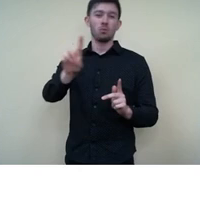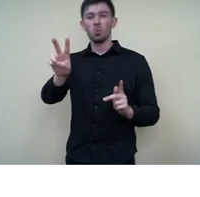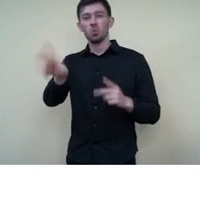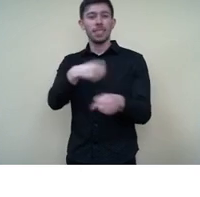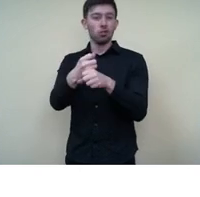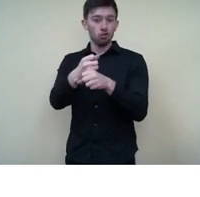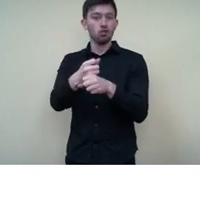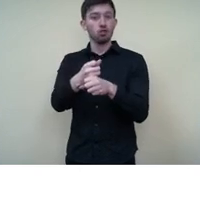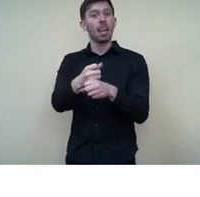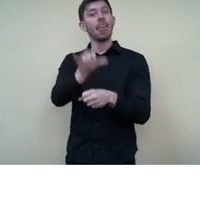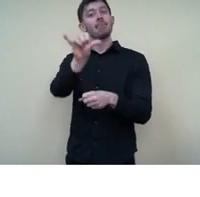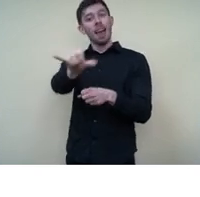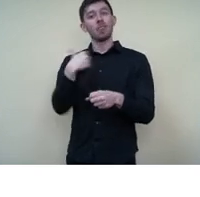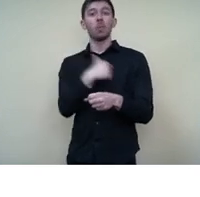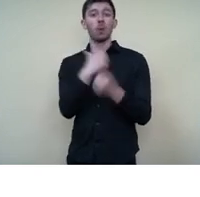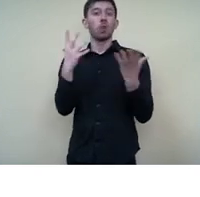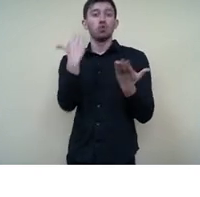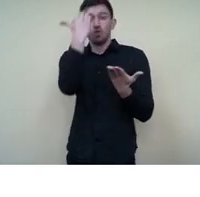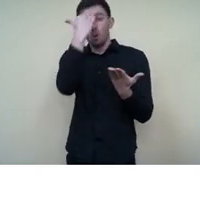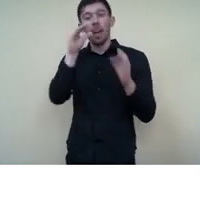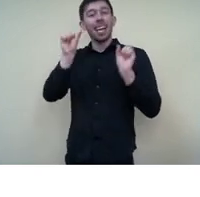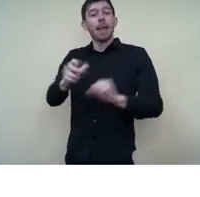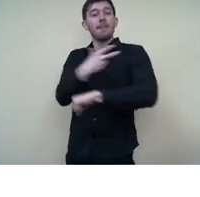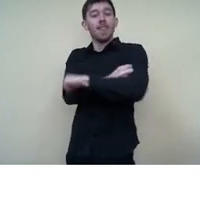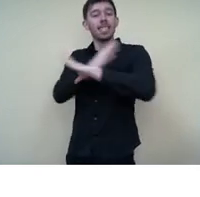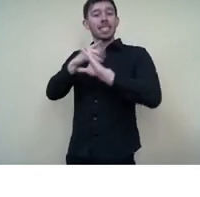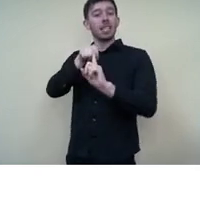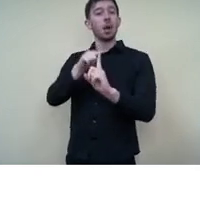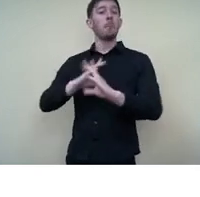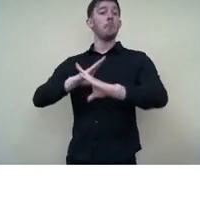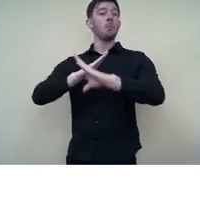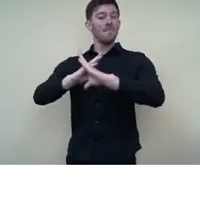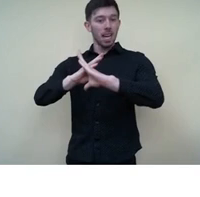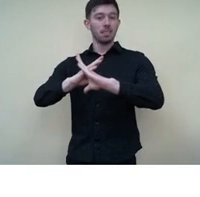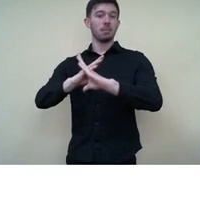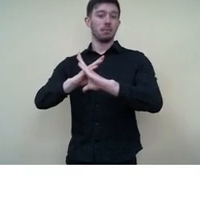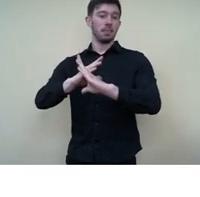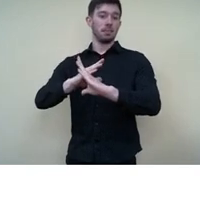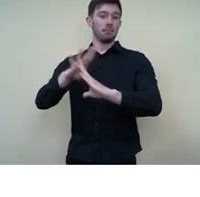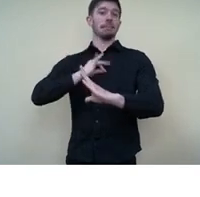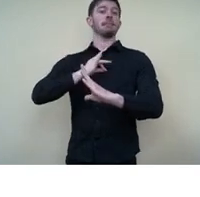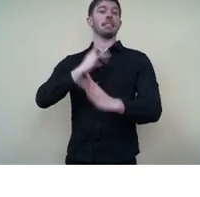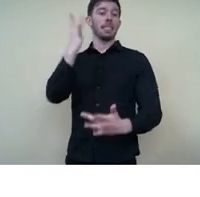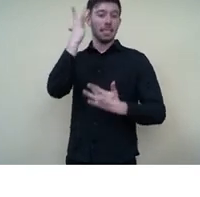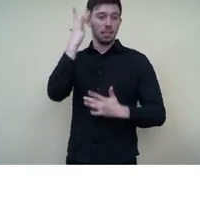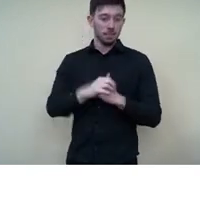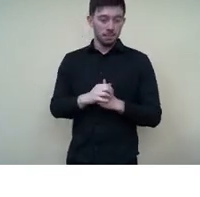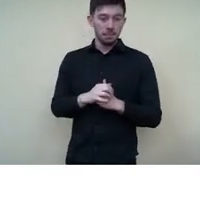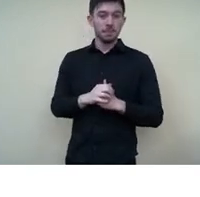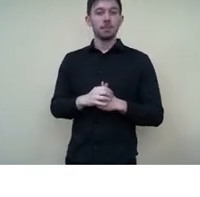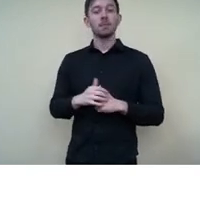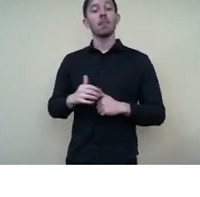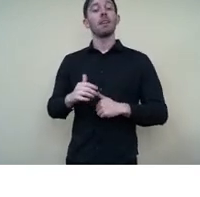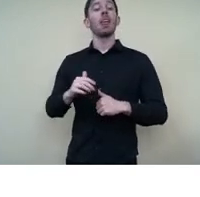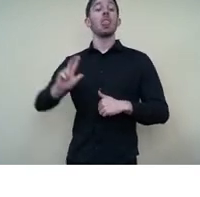this is asking, can it prevent infection of the pathogen or the disease that we explored? And then phase 3 is the one